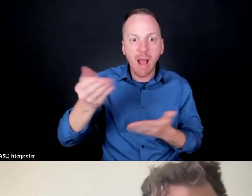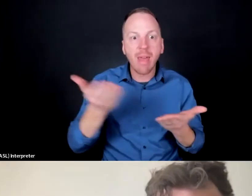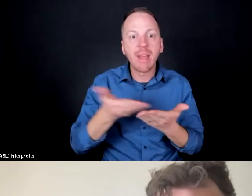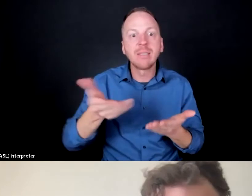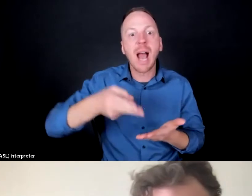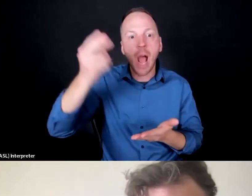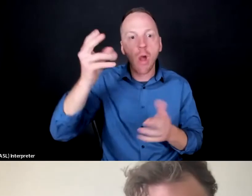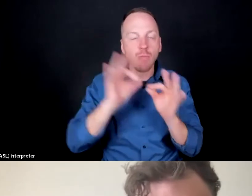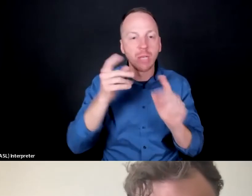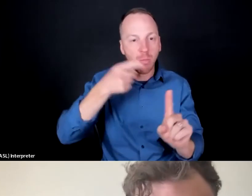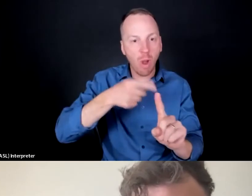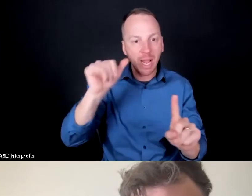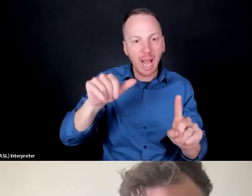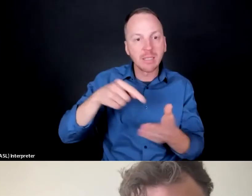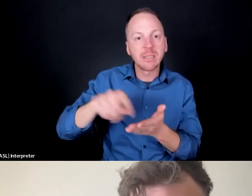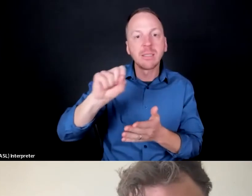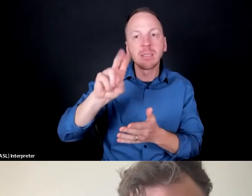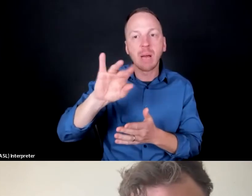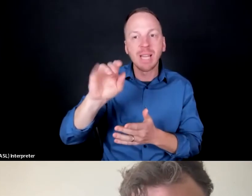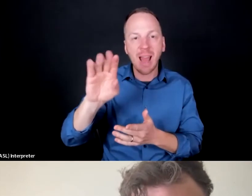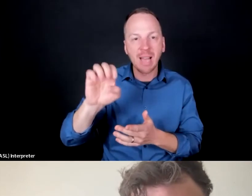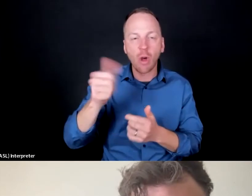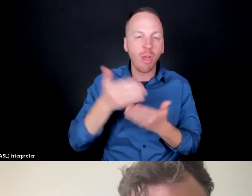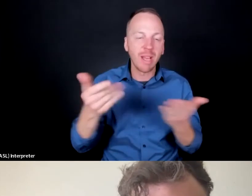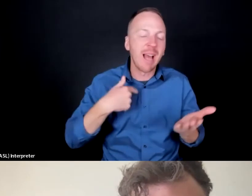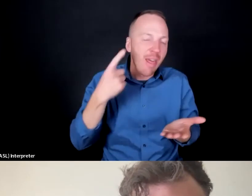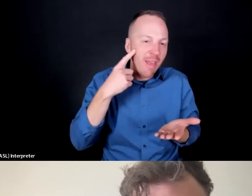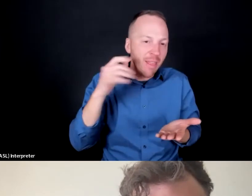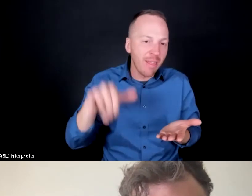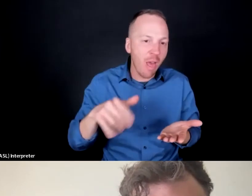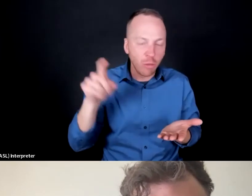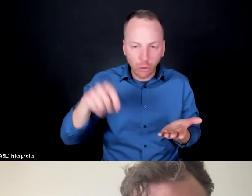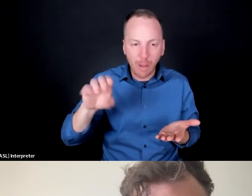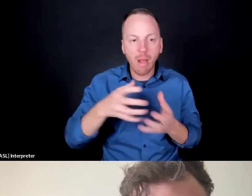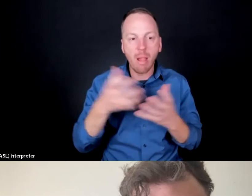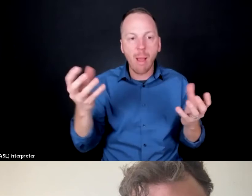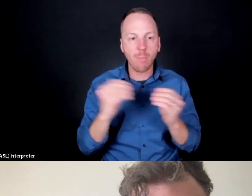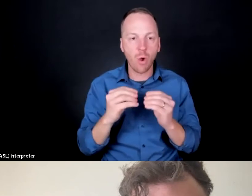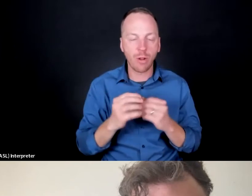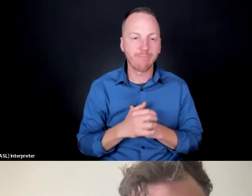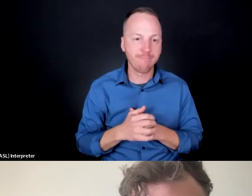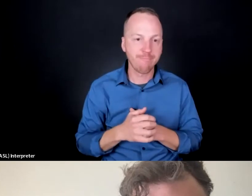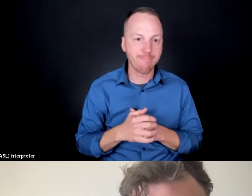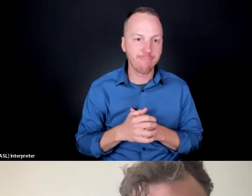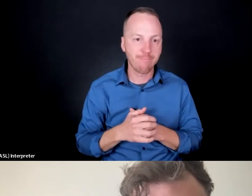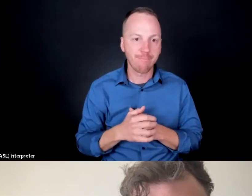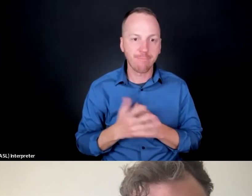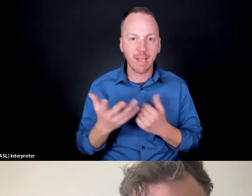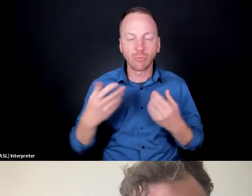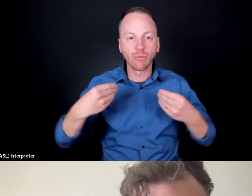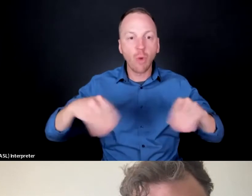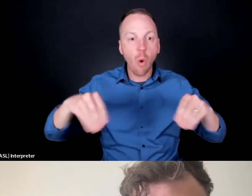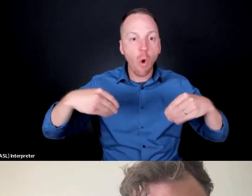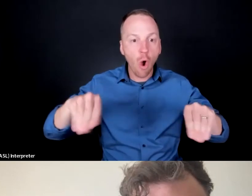price points that can then subsidize other things. So I think that there should be a lot more stores that